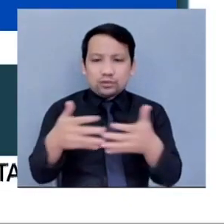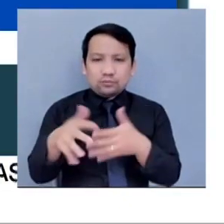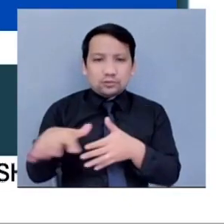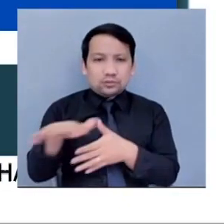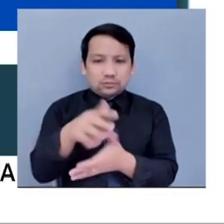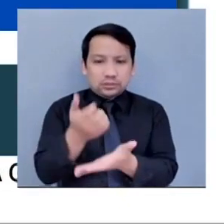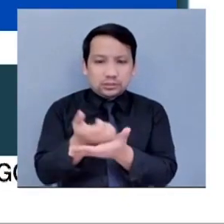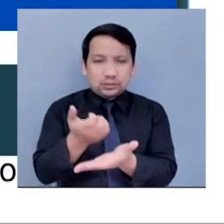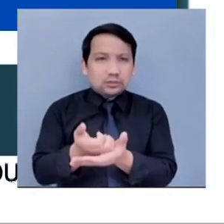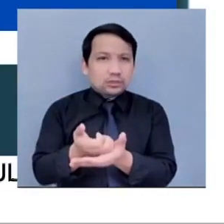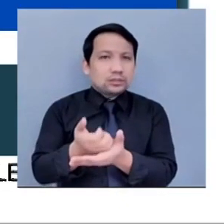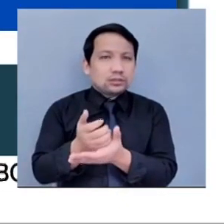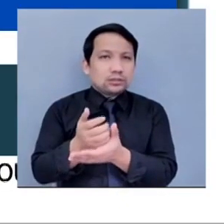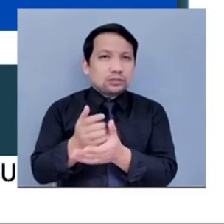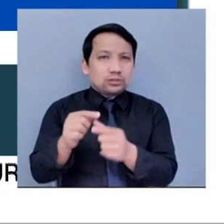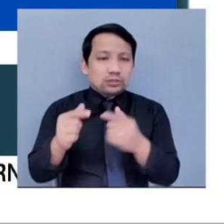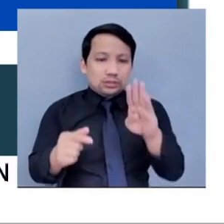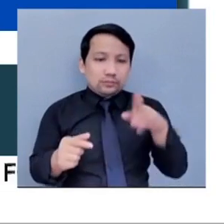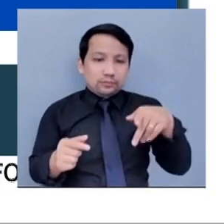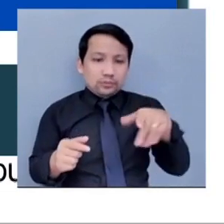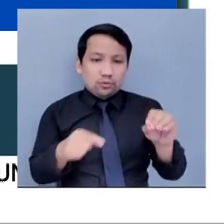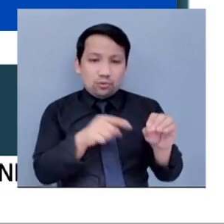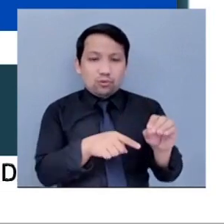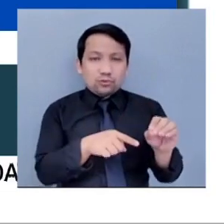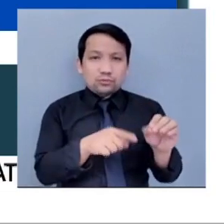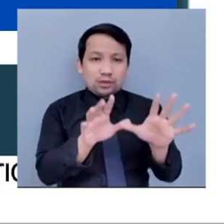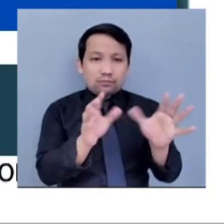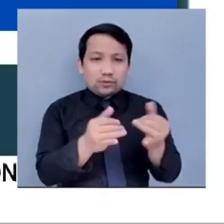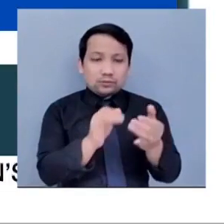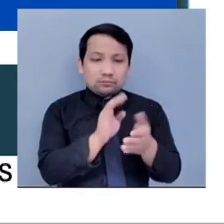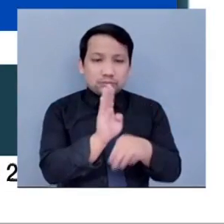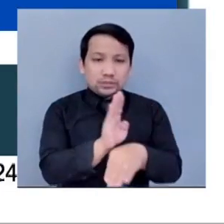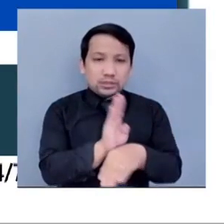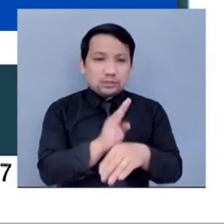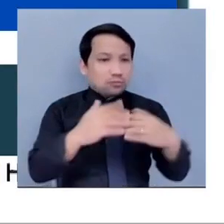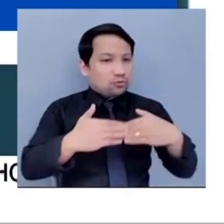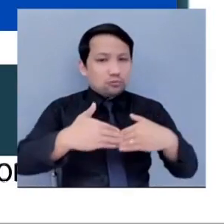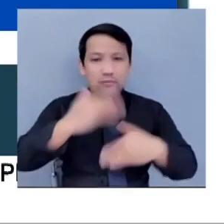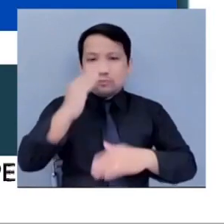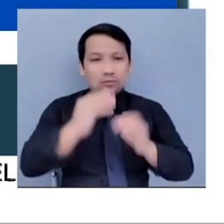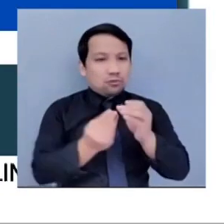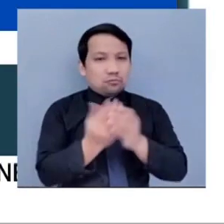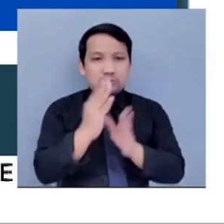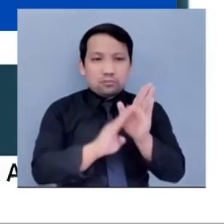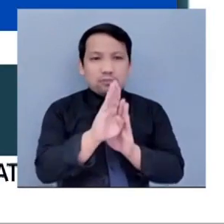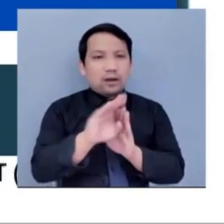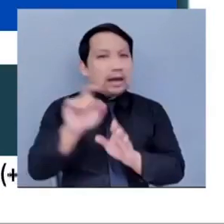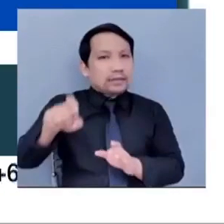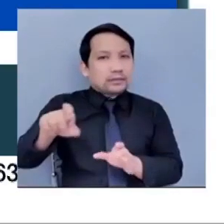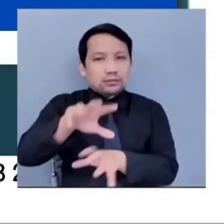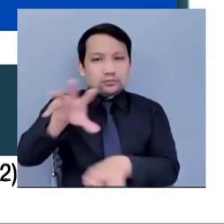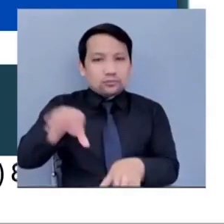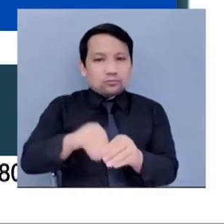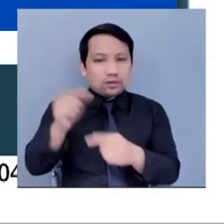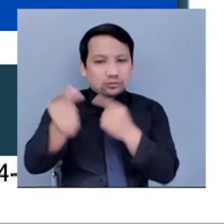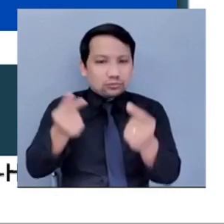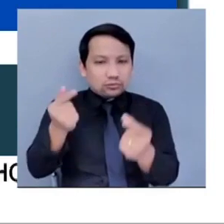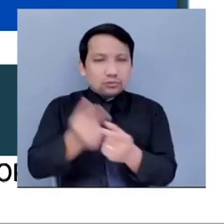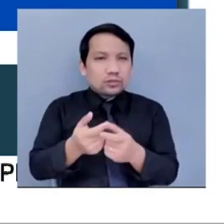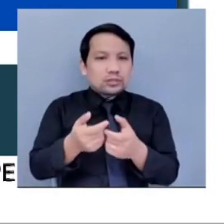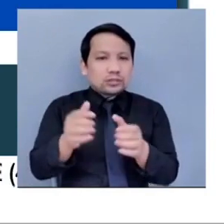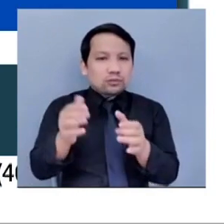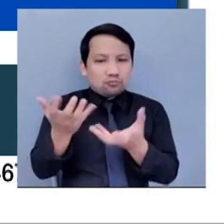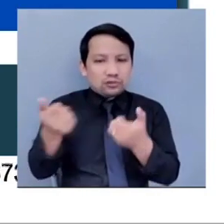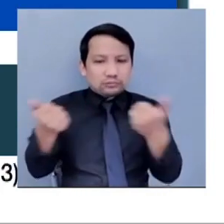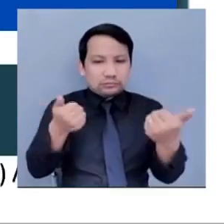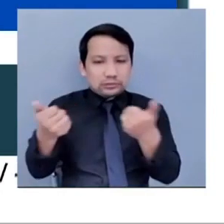downturns and recessions, the BPO industry picks up because there's a greater need and exigency for global firms to stay competitive, to outsource